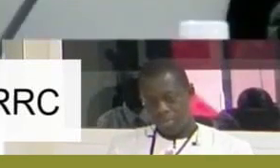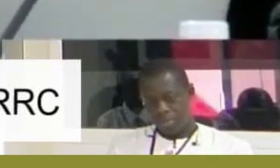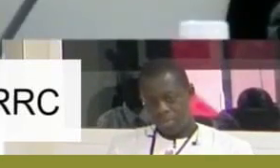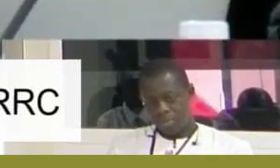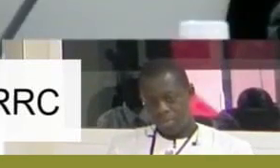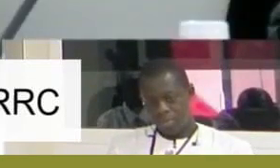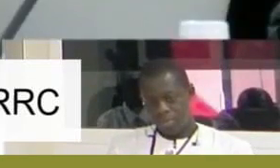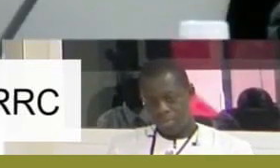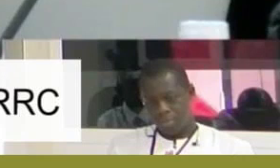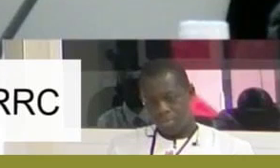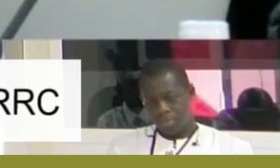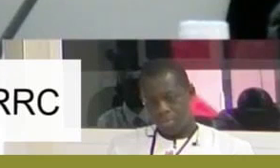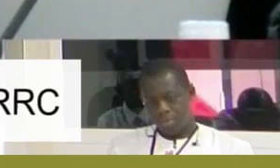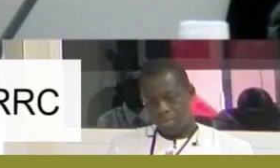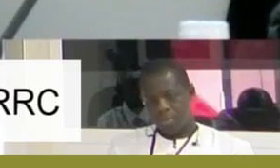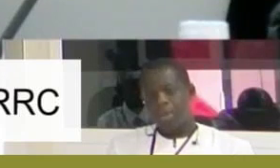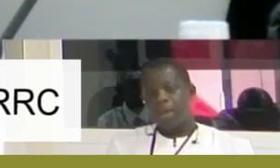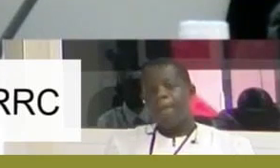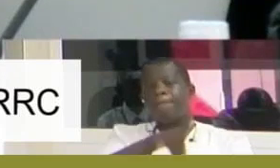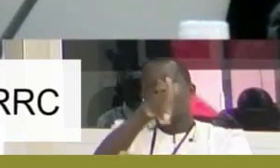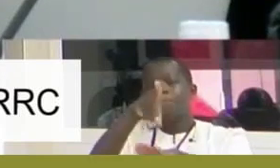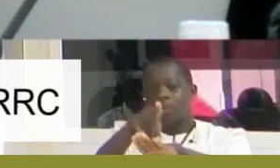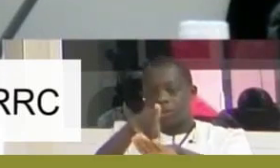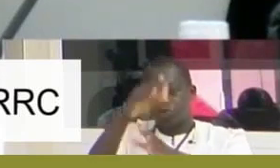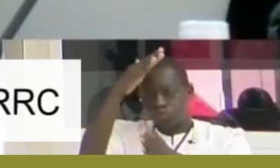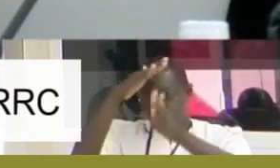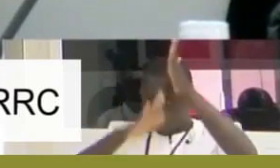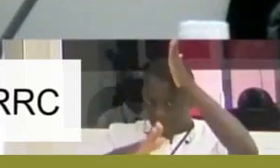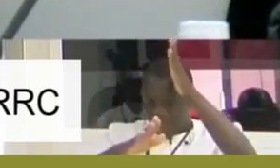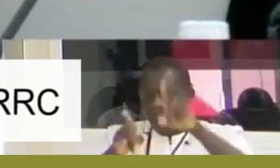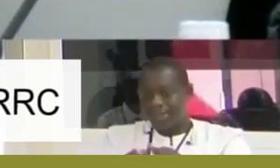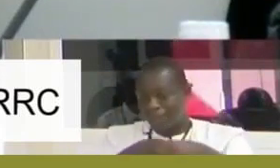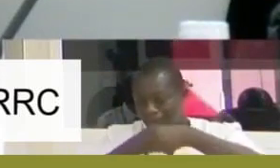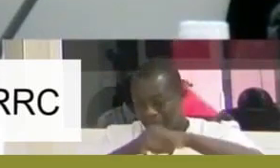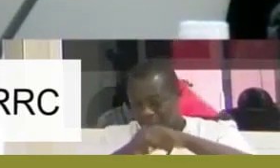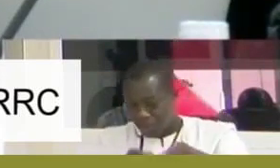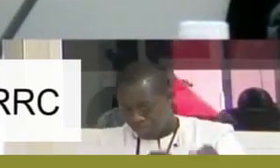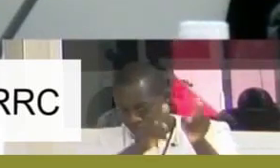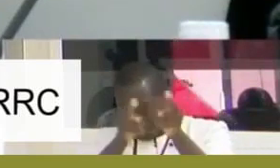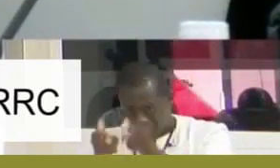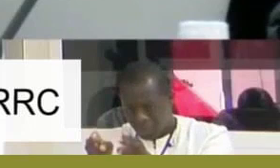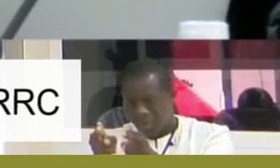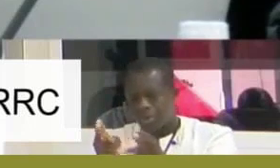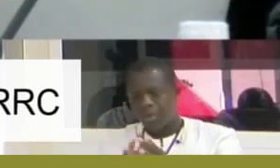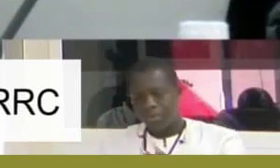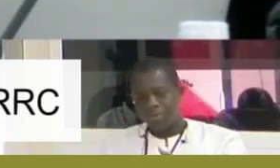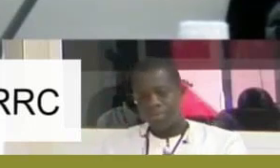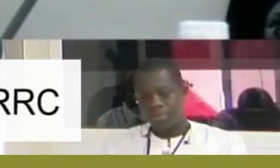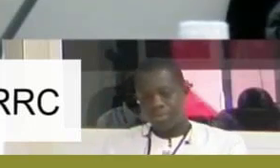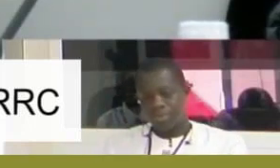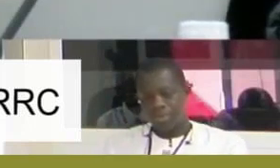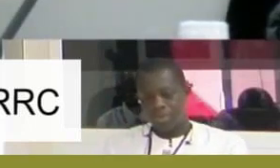The range. Is the place where the soldiers practice shooting. Okay, range boko dege moy fi soldari de jange mbiri fetel ni